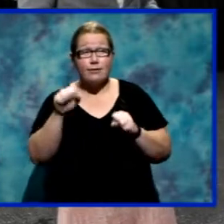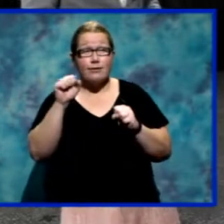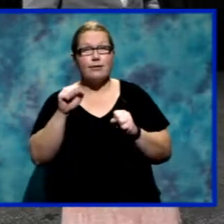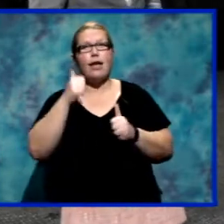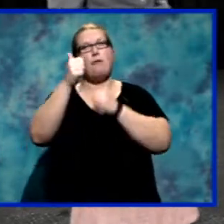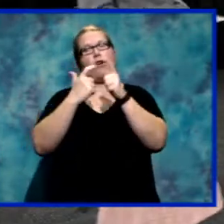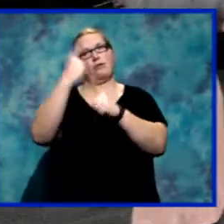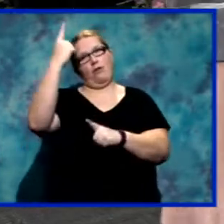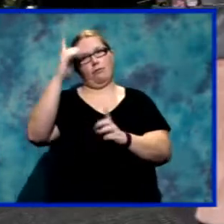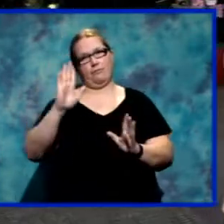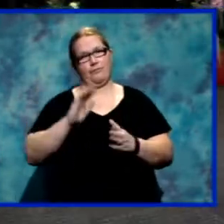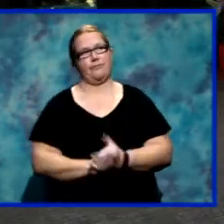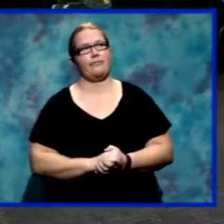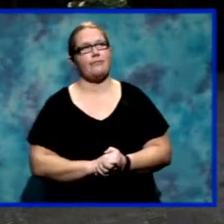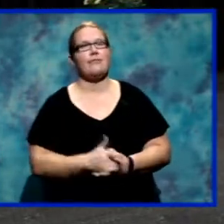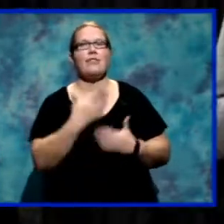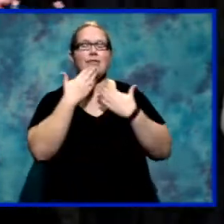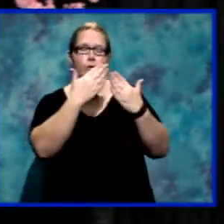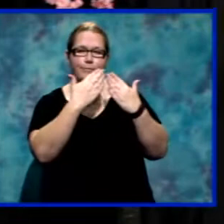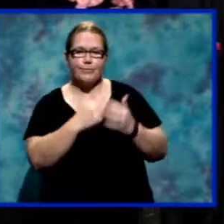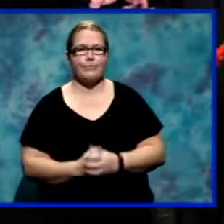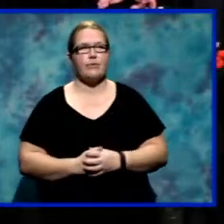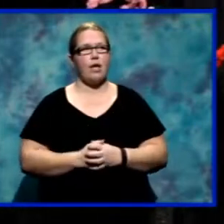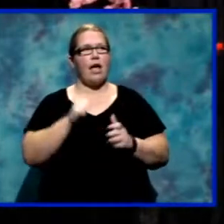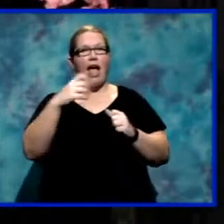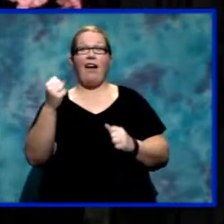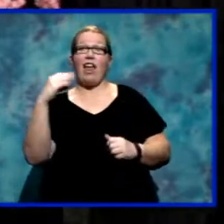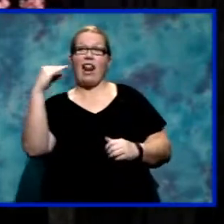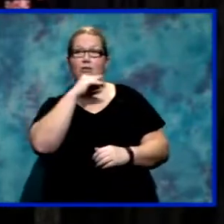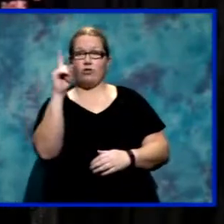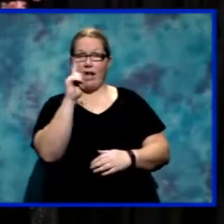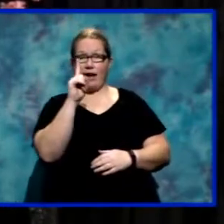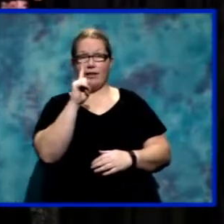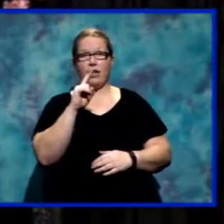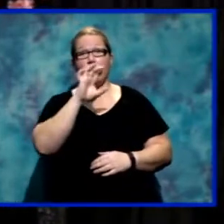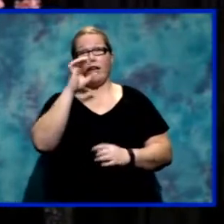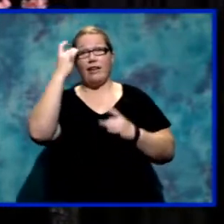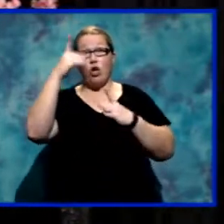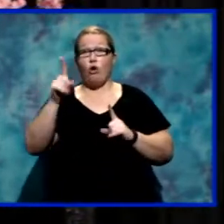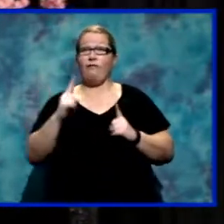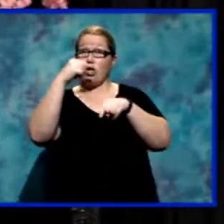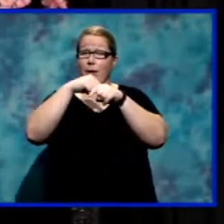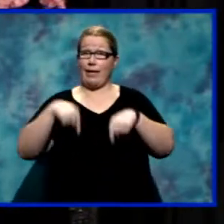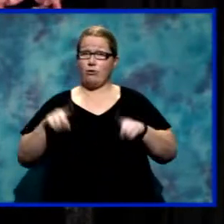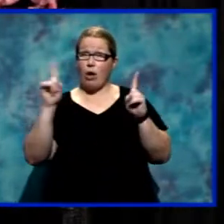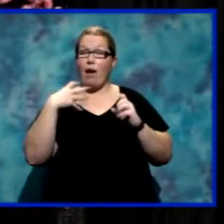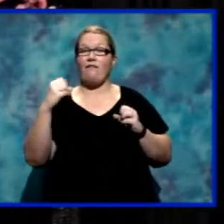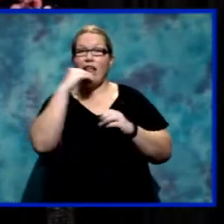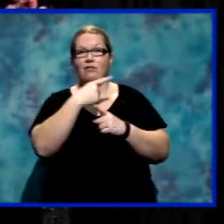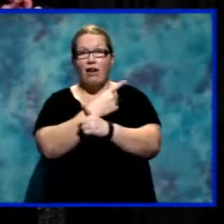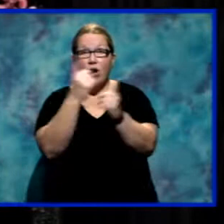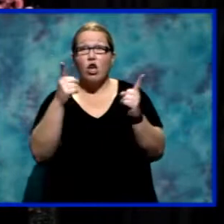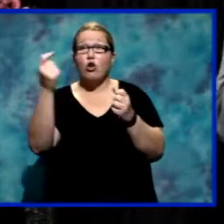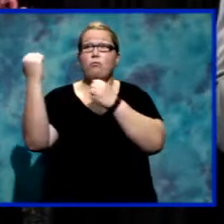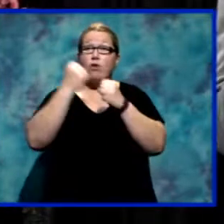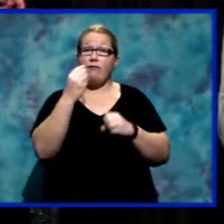Praise God. Thank you. Okay, we have lunch today, guys. Don't forget, if this is your first time here at New Hope, we have lunch for everybody. So whether you brought